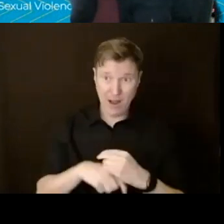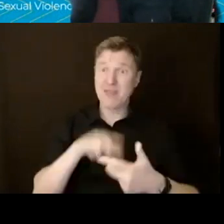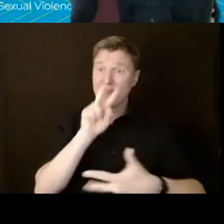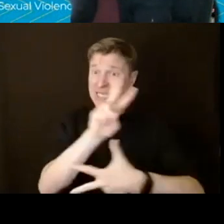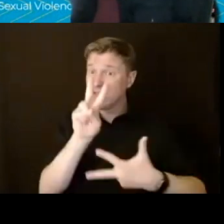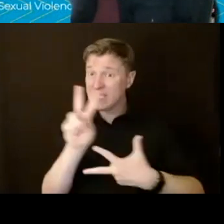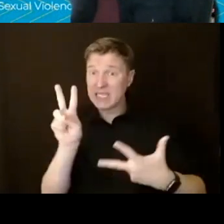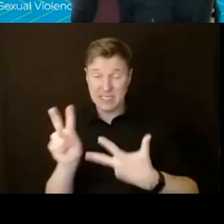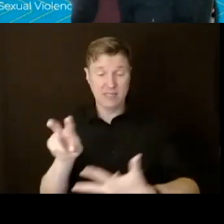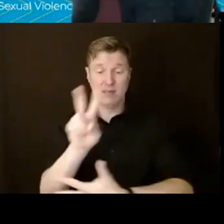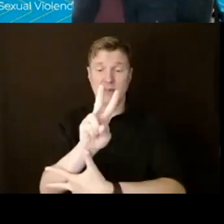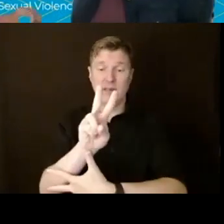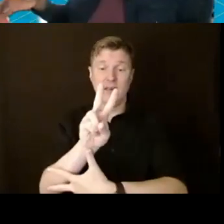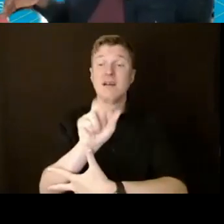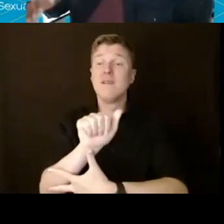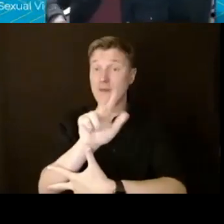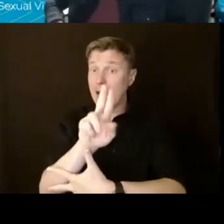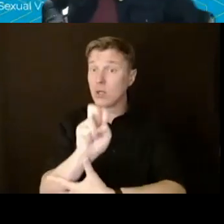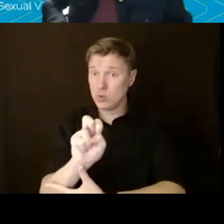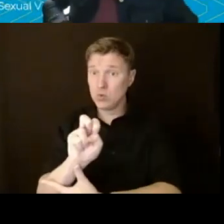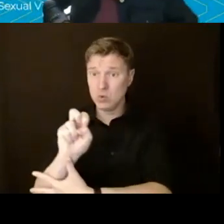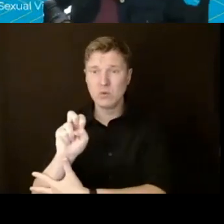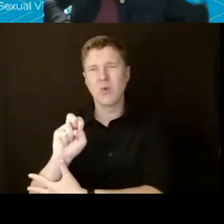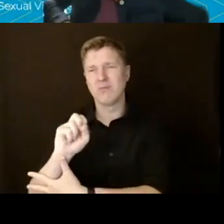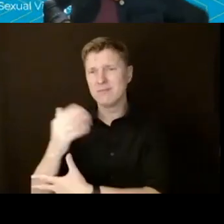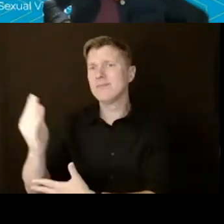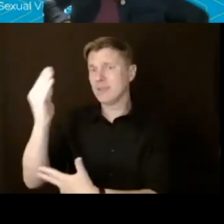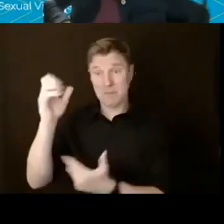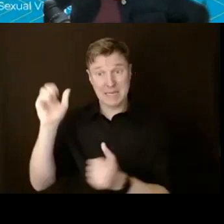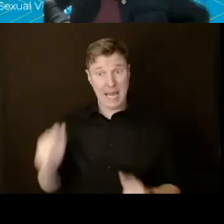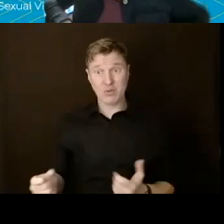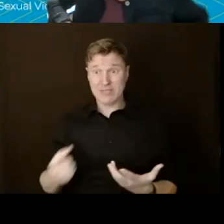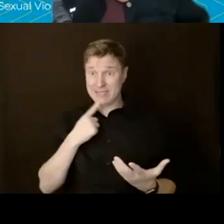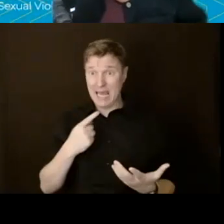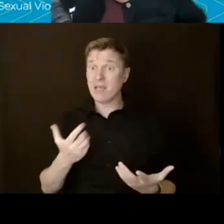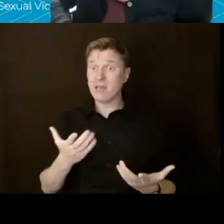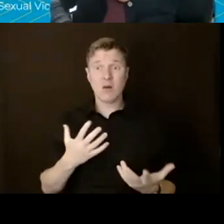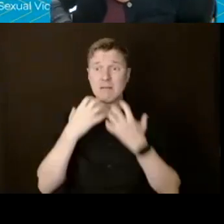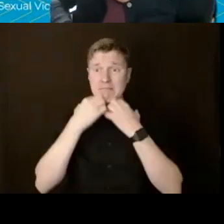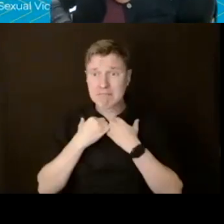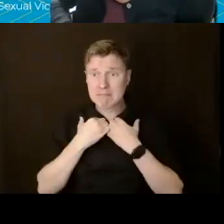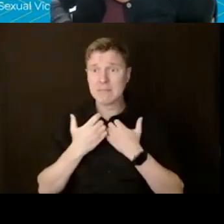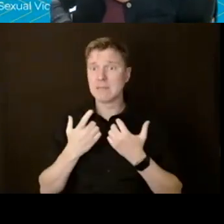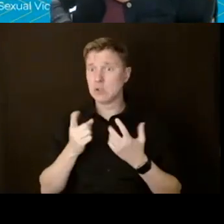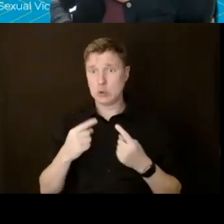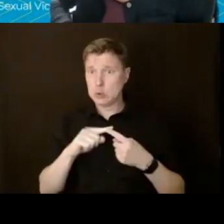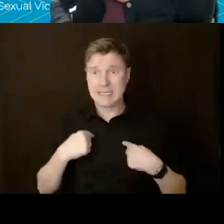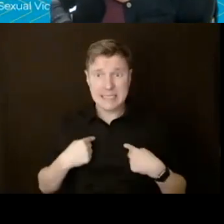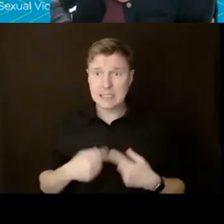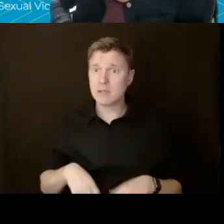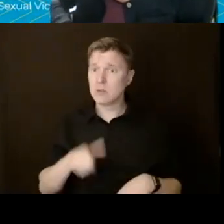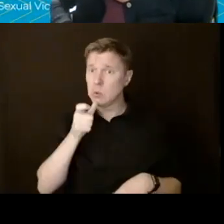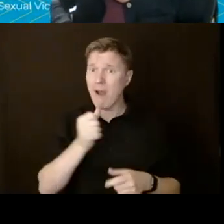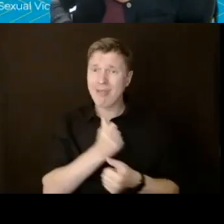values first. So being able to say out loud, what matters to you most? Who do you love? Why is that